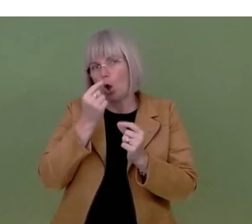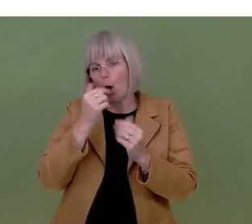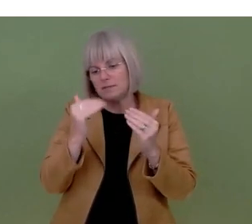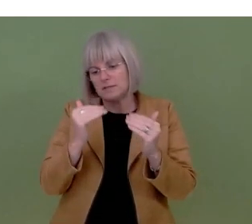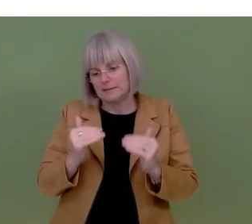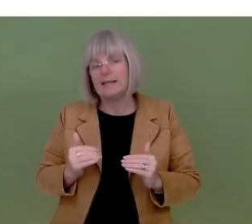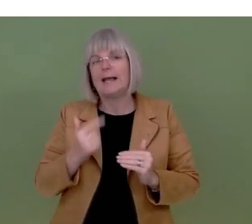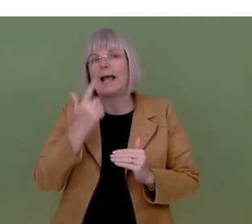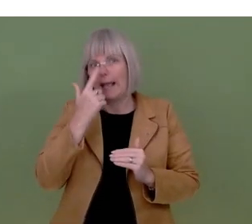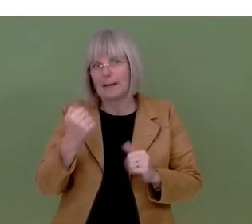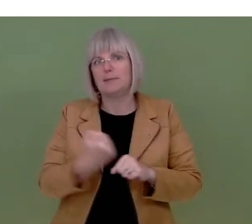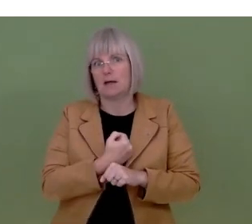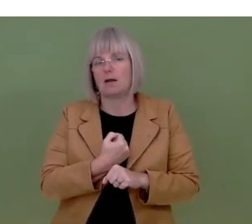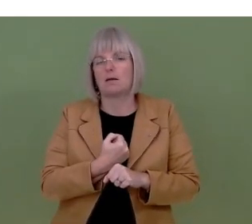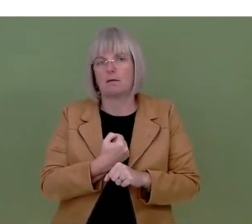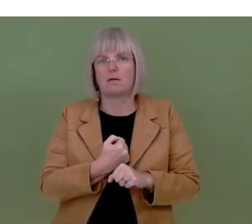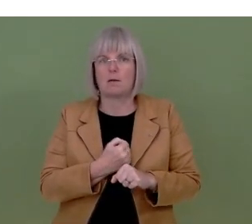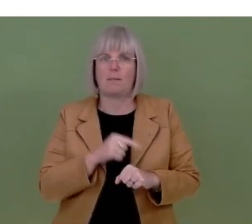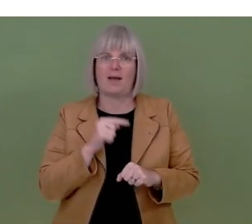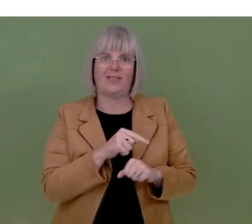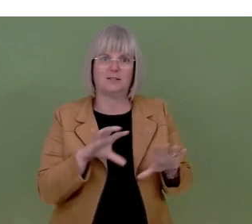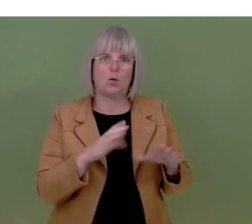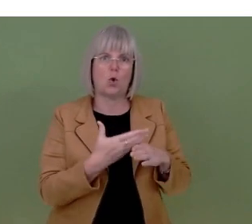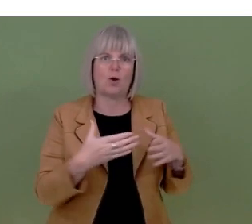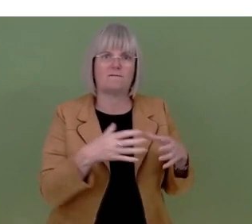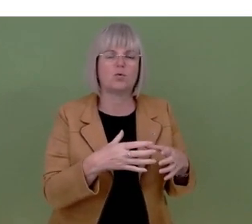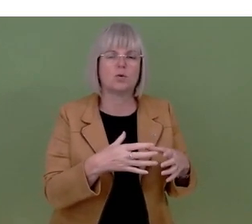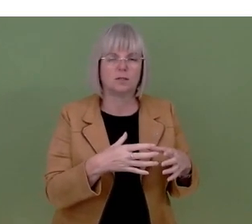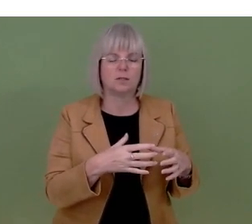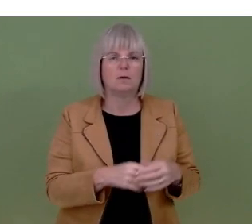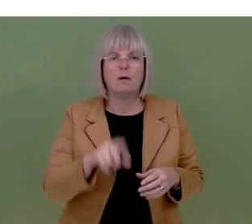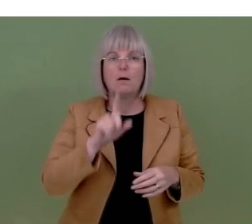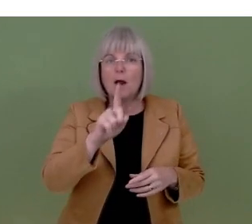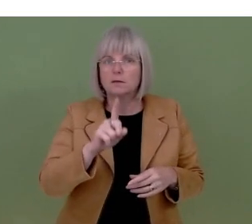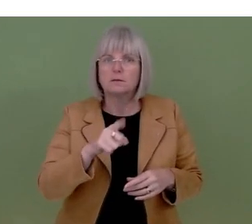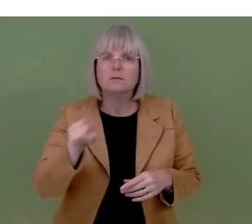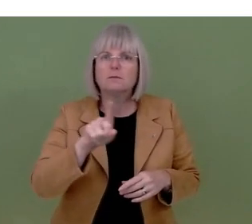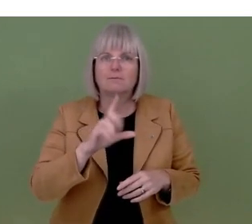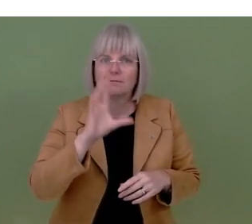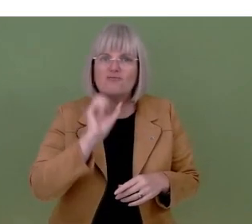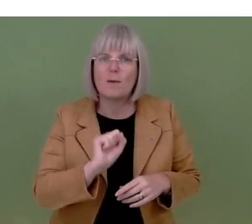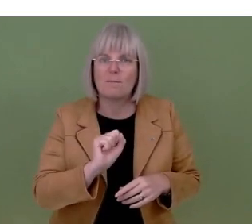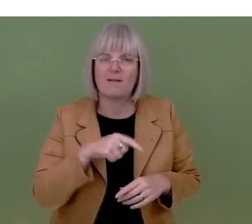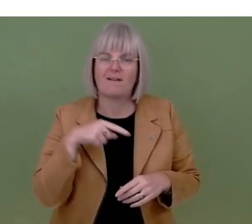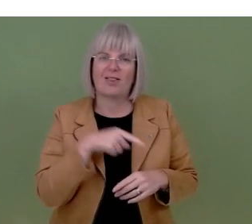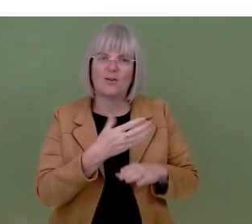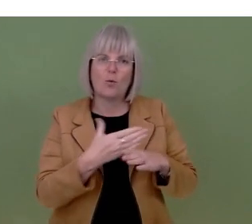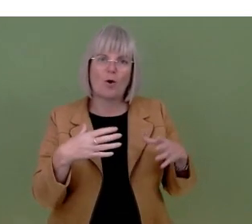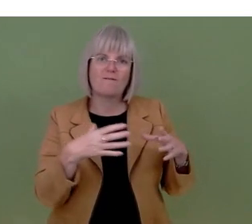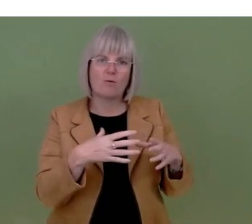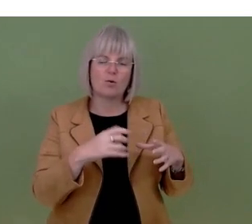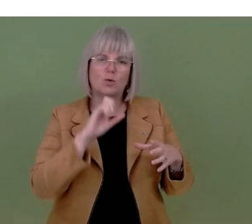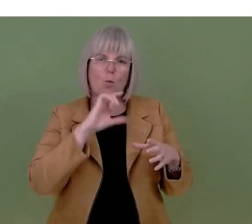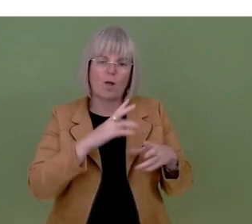this more diverse workforce. But what we have to remember is the workforce will be also working under the guidance